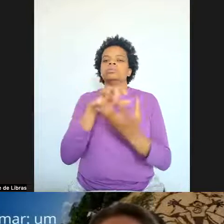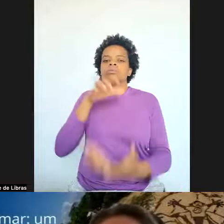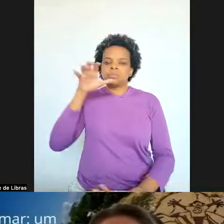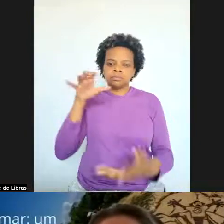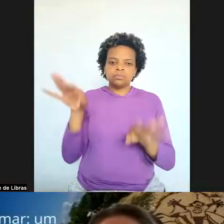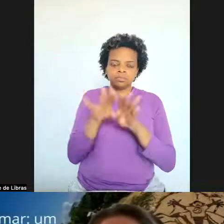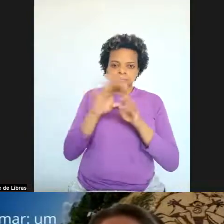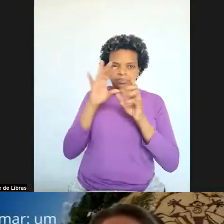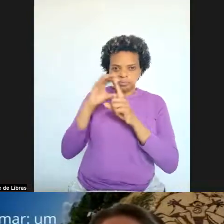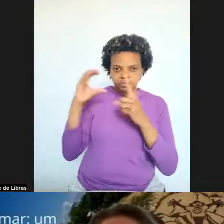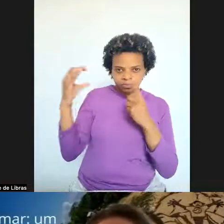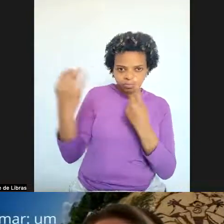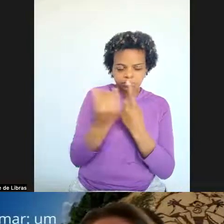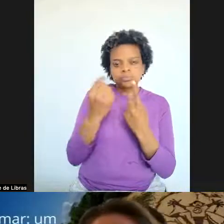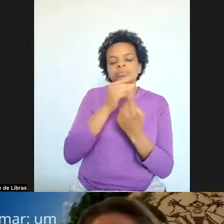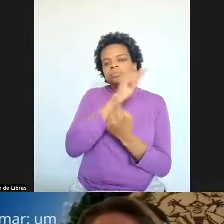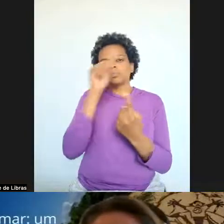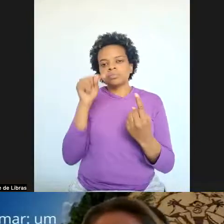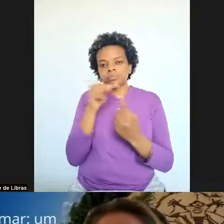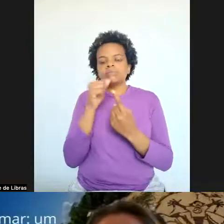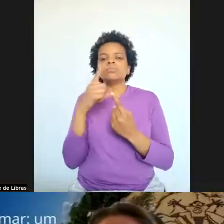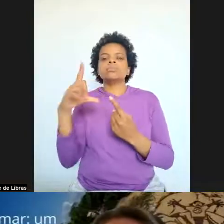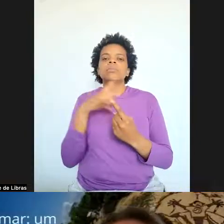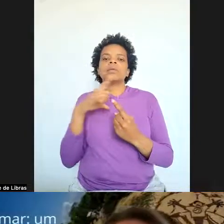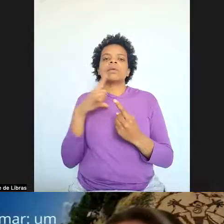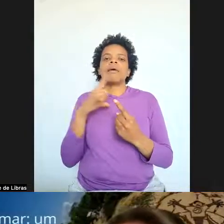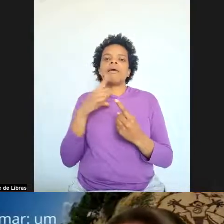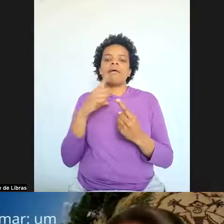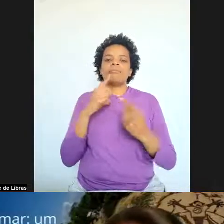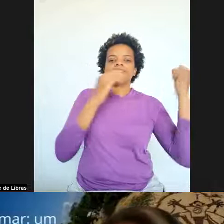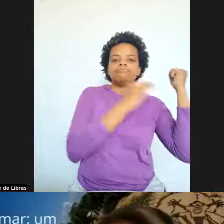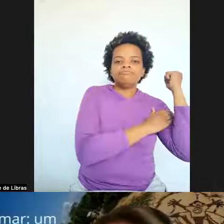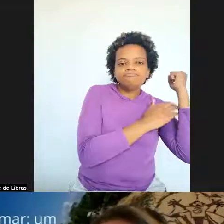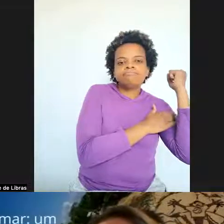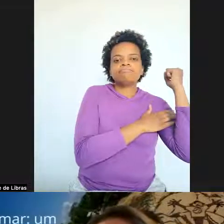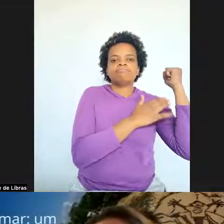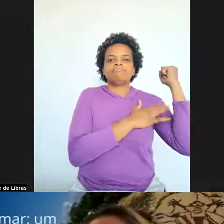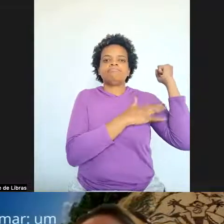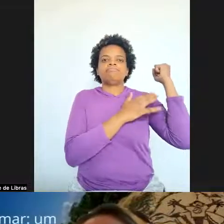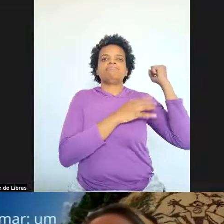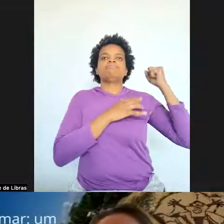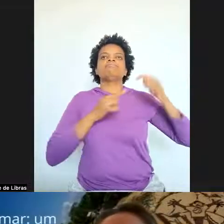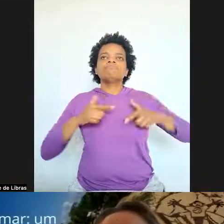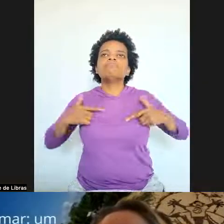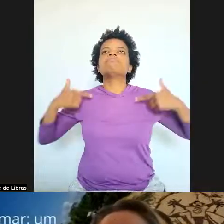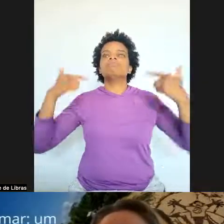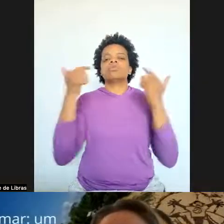young people in the communities, actions to empower those people and to have